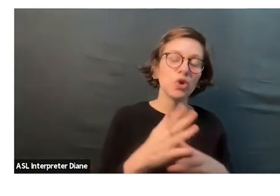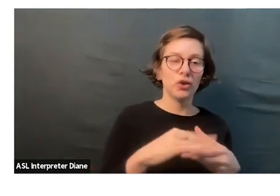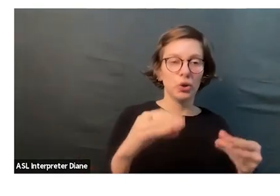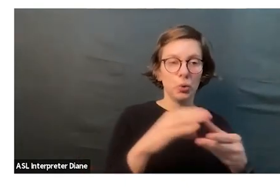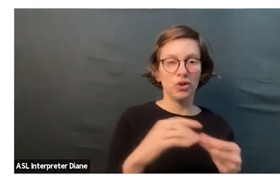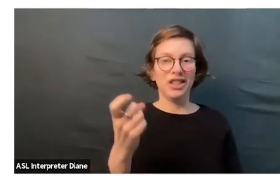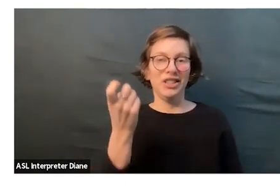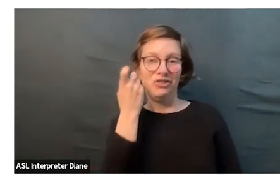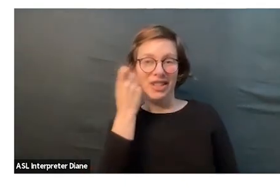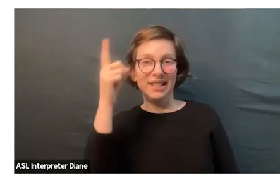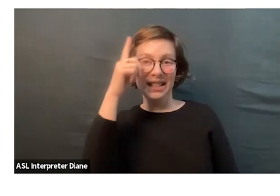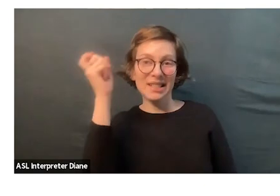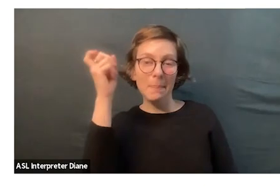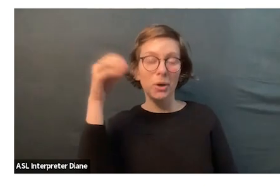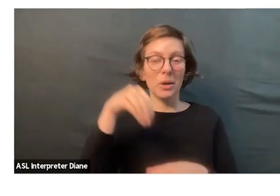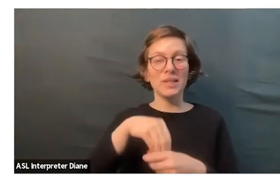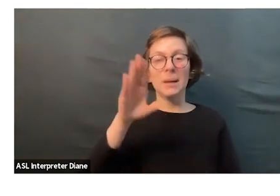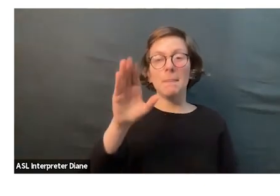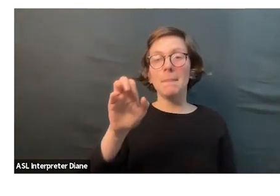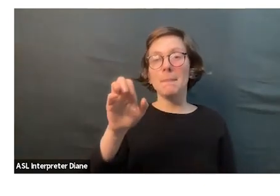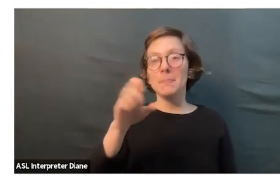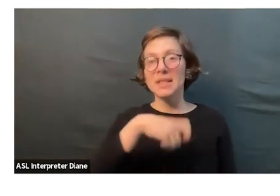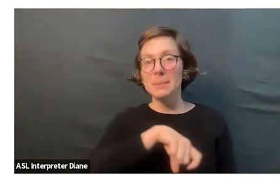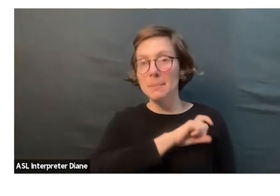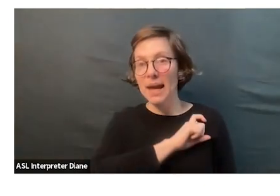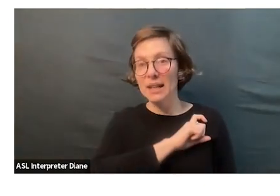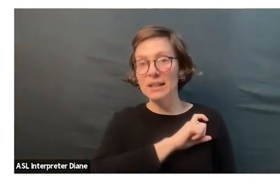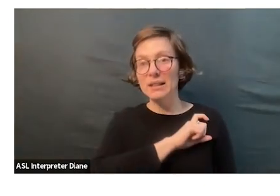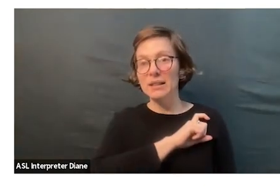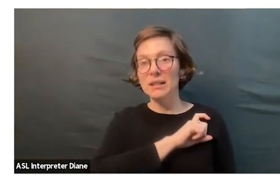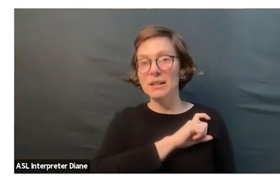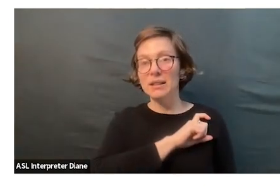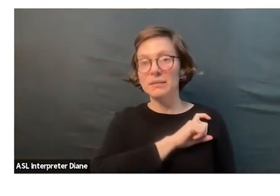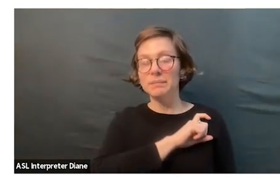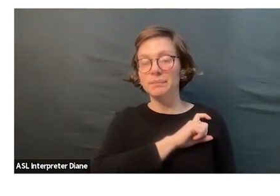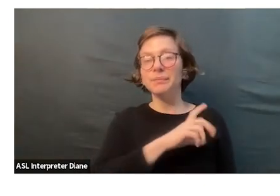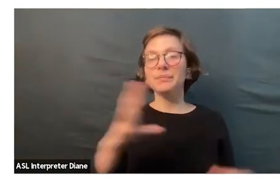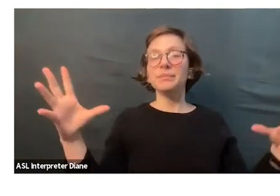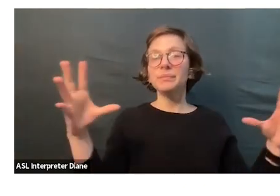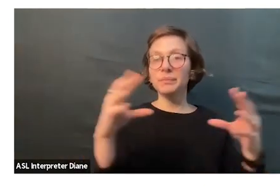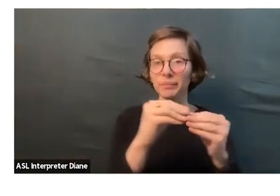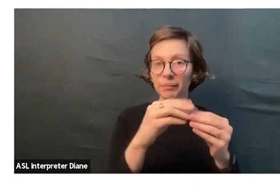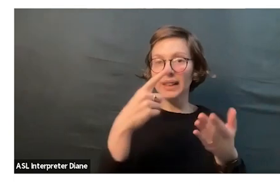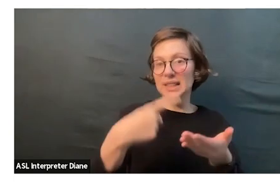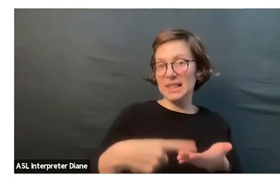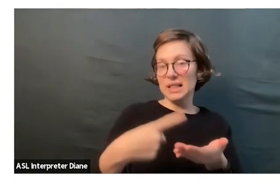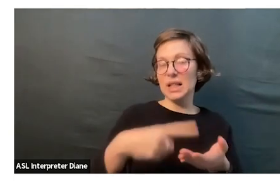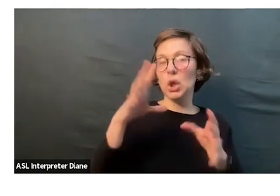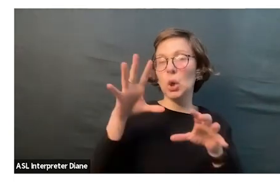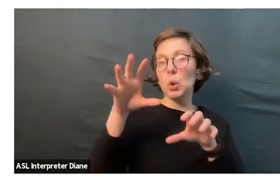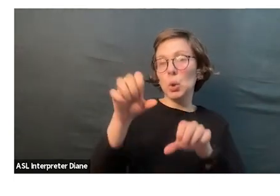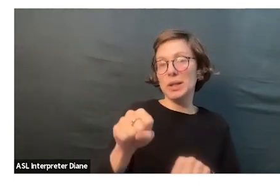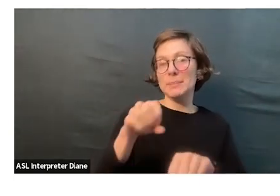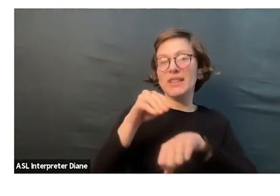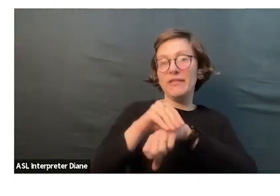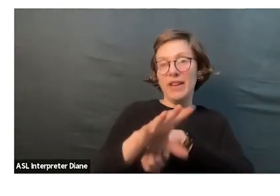she was speaking of it. I mean, she was younger, so I want to give her a pass, but she was speaking of it as if it was like God decided, that Europe was